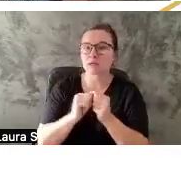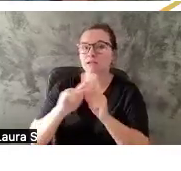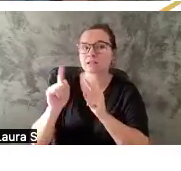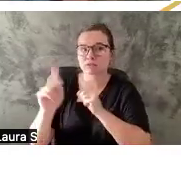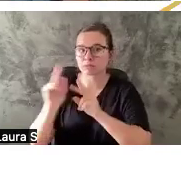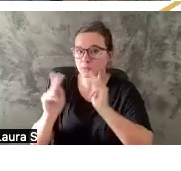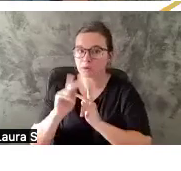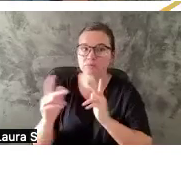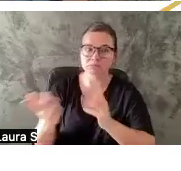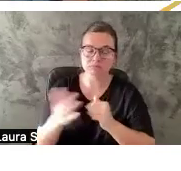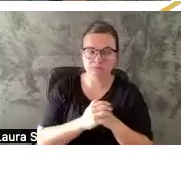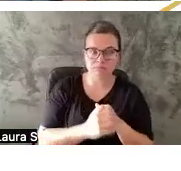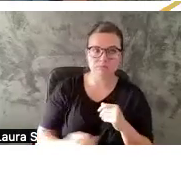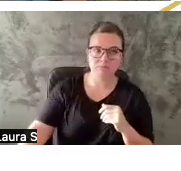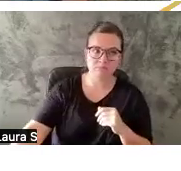that.